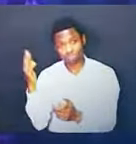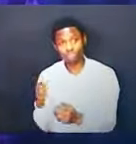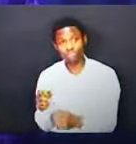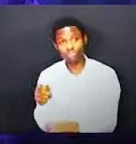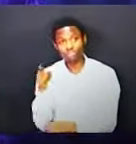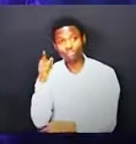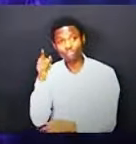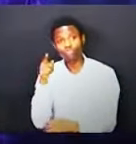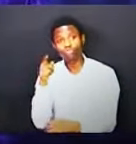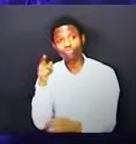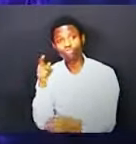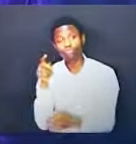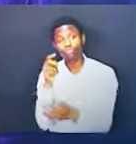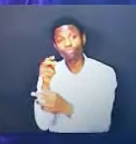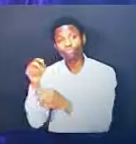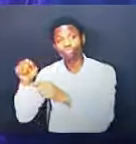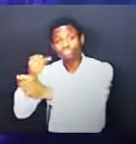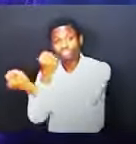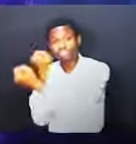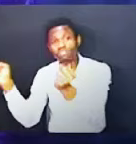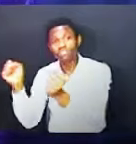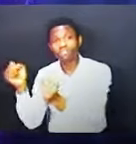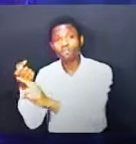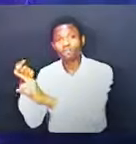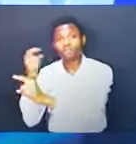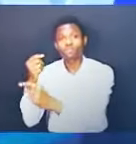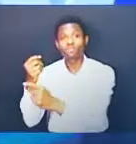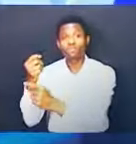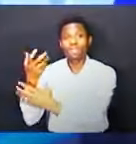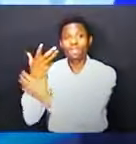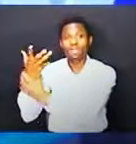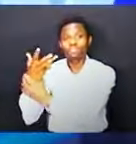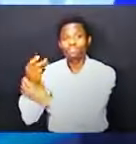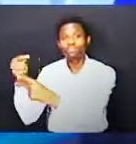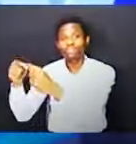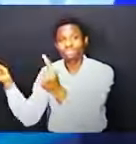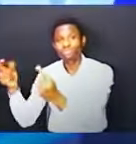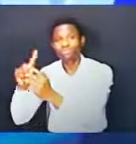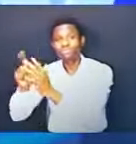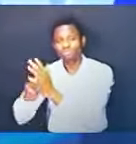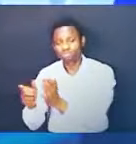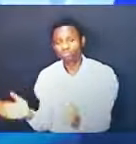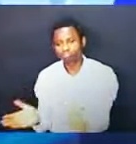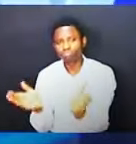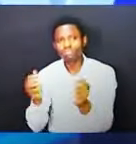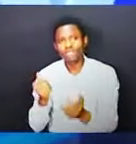our enemies and to enable us to serve him, God, without fear.